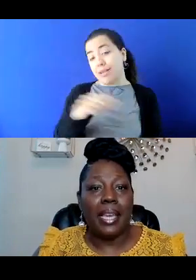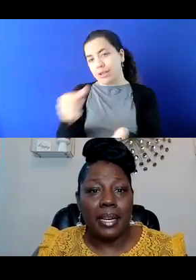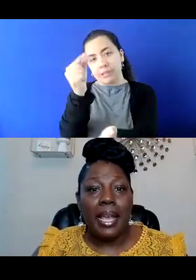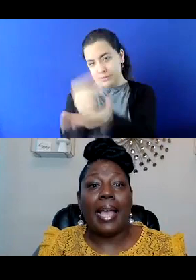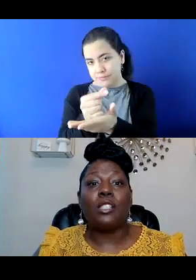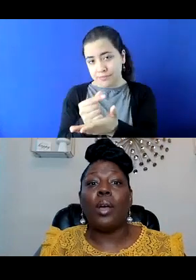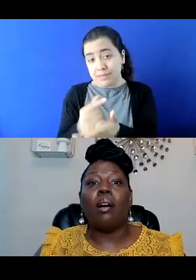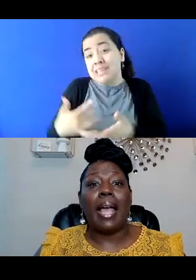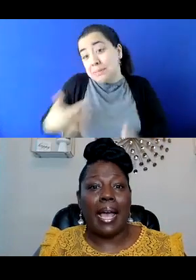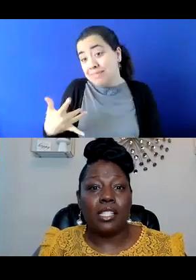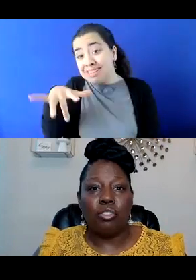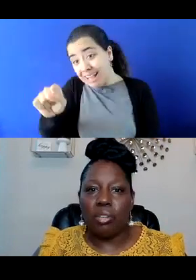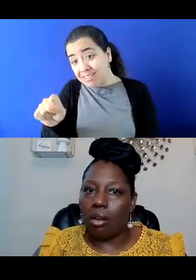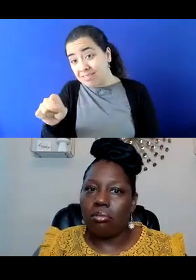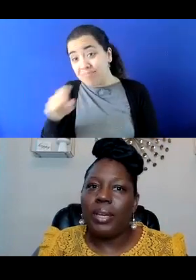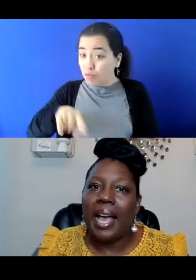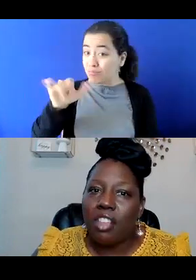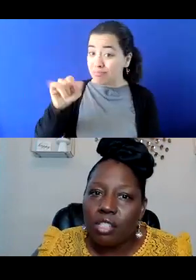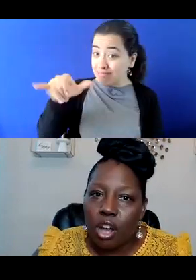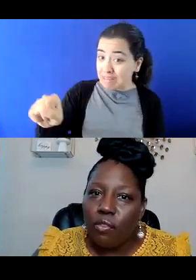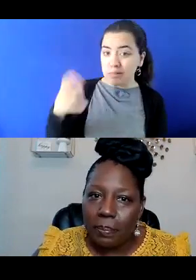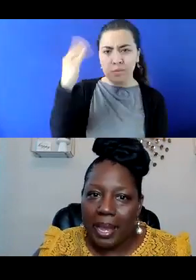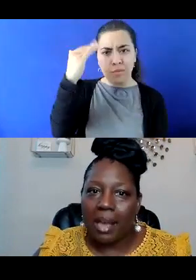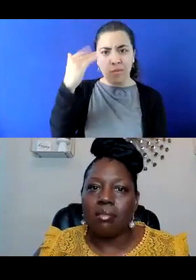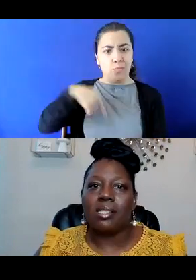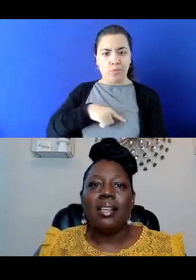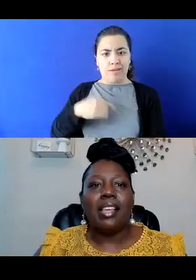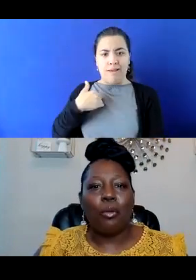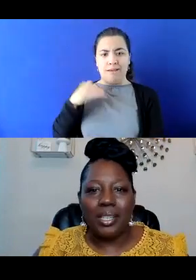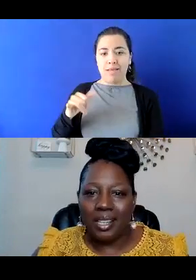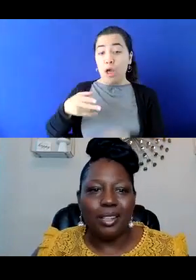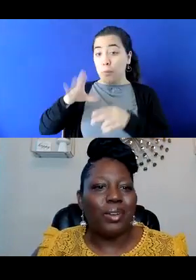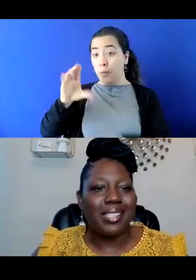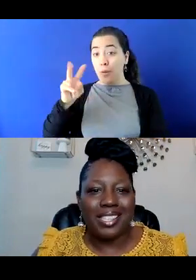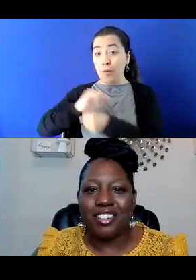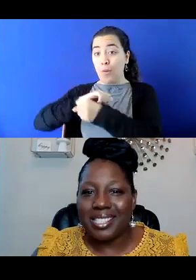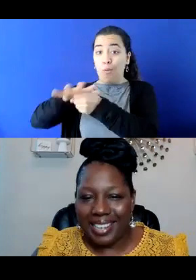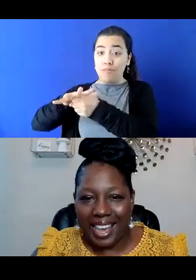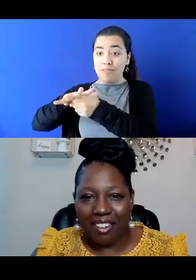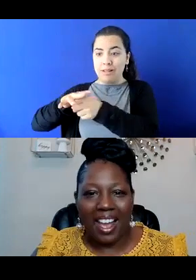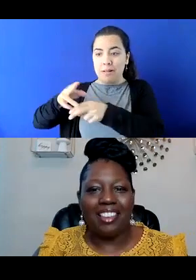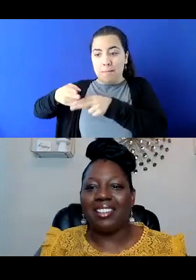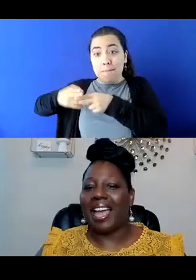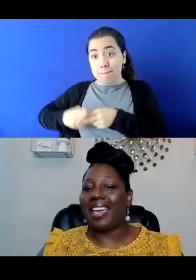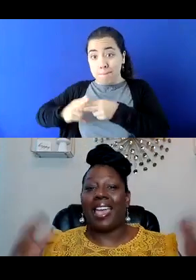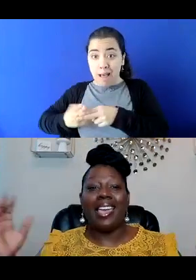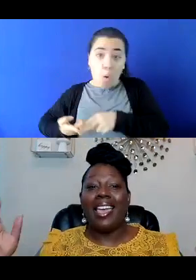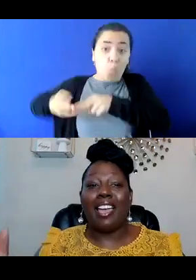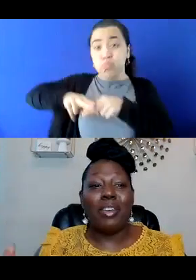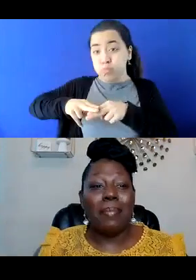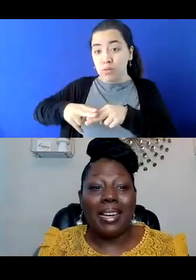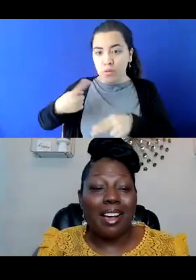it did. As well as, we have those COVID pounds that we're dealing with still today, right? You're like,